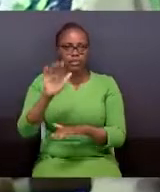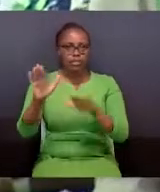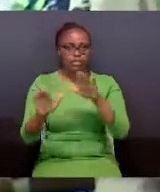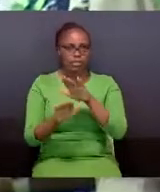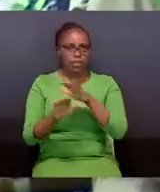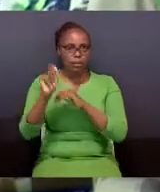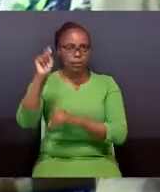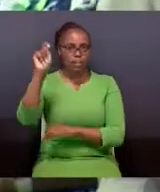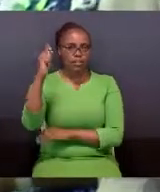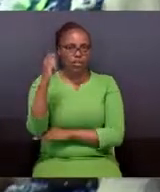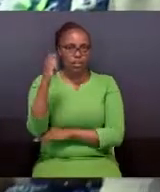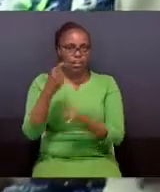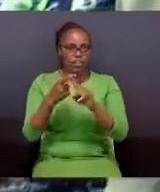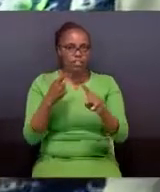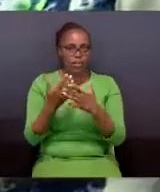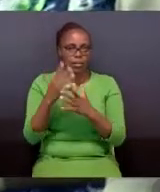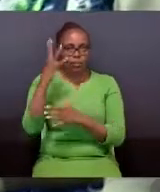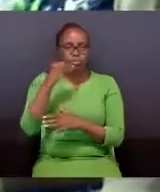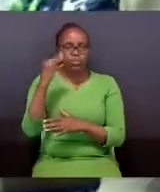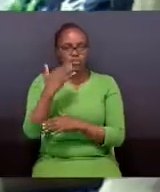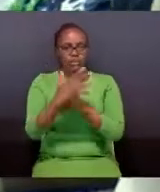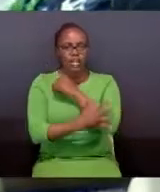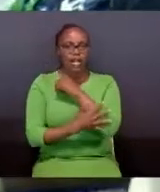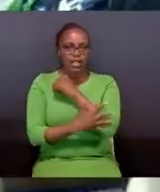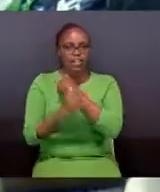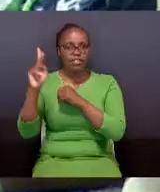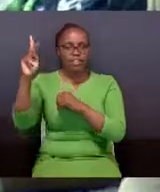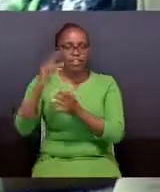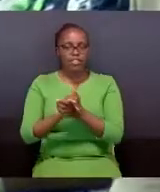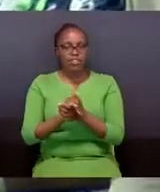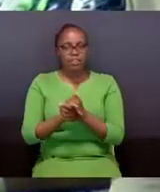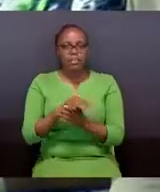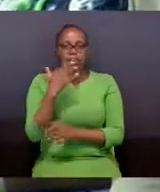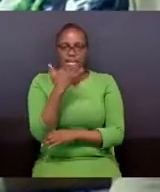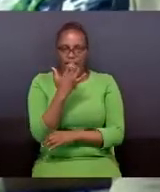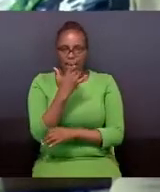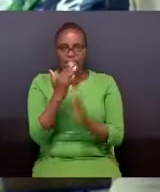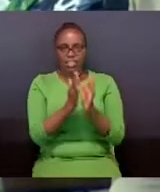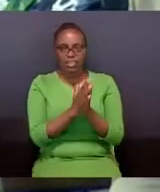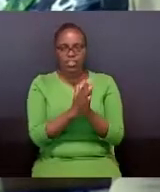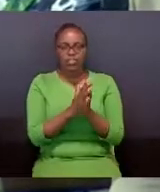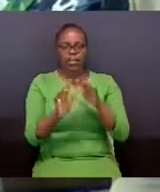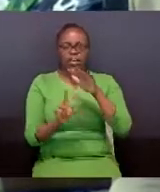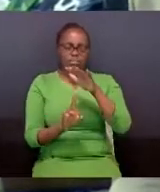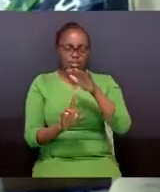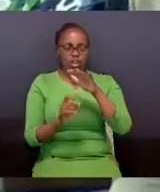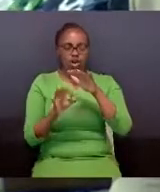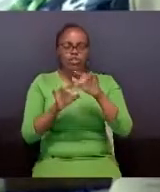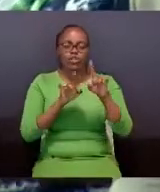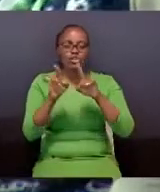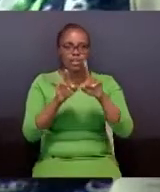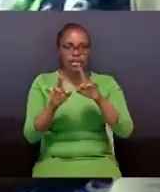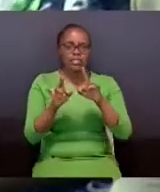deputy president from our lovely country, Kenya, Mr. Rigathi, the Minister of Tourism here in Rwanda, and the